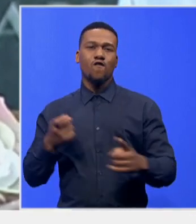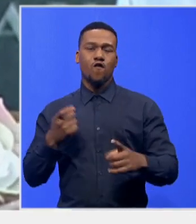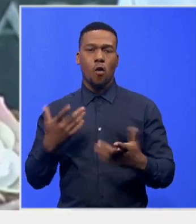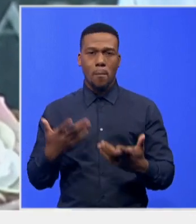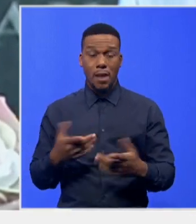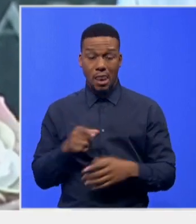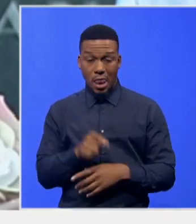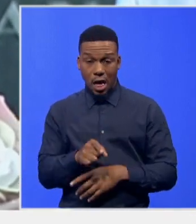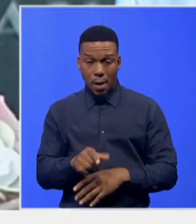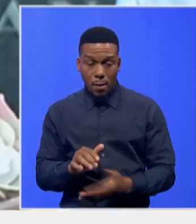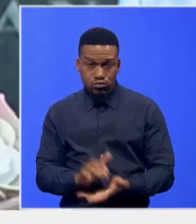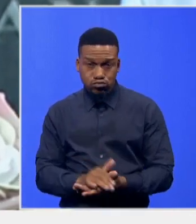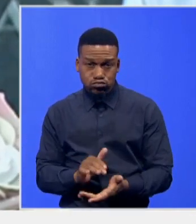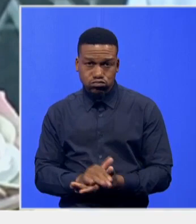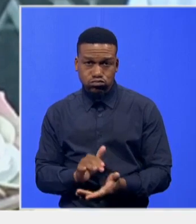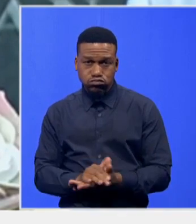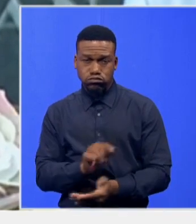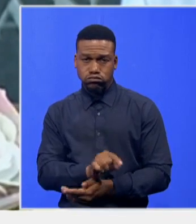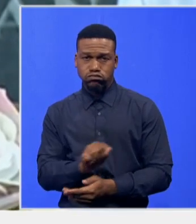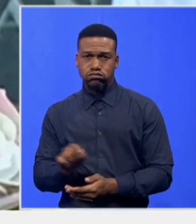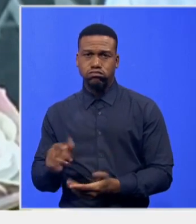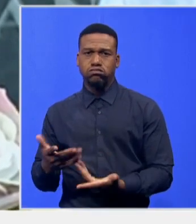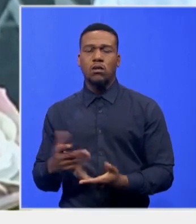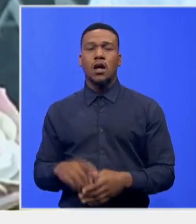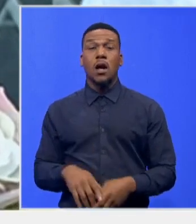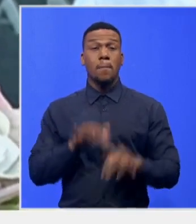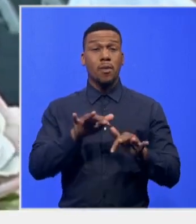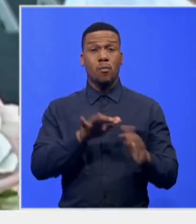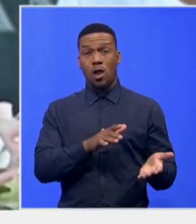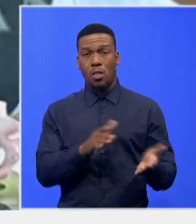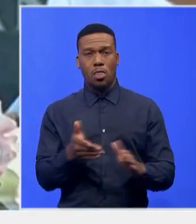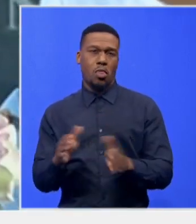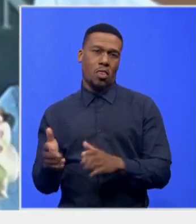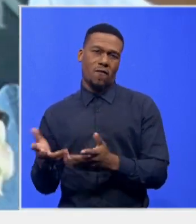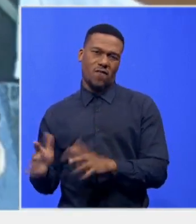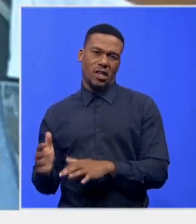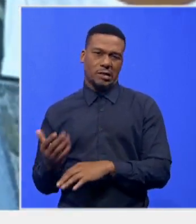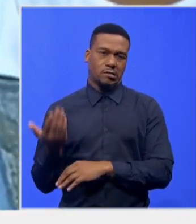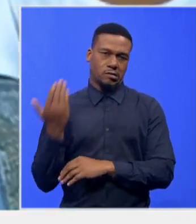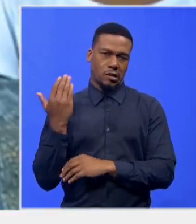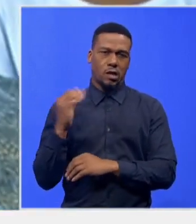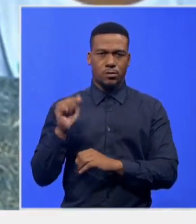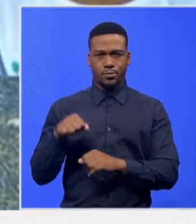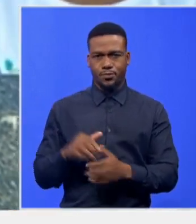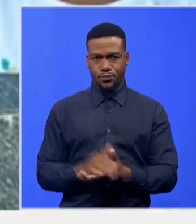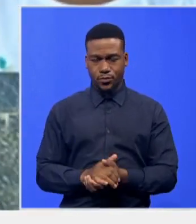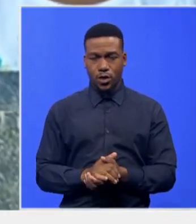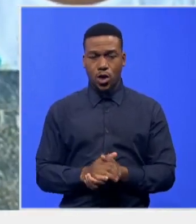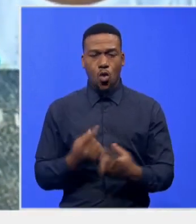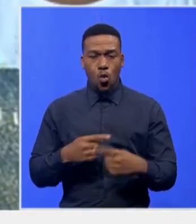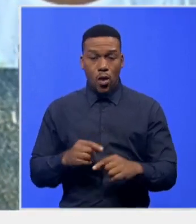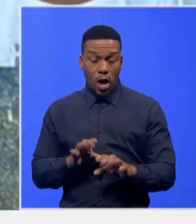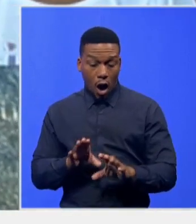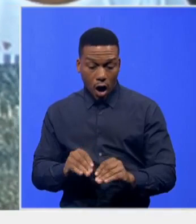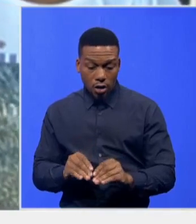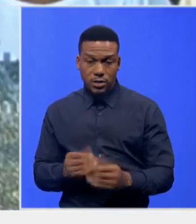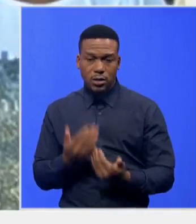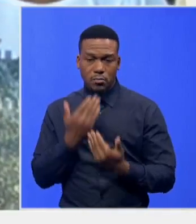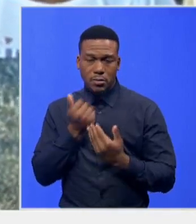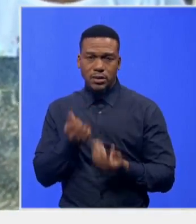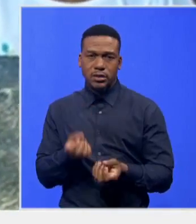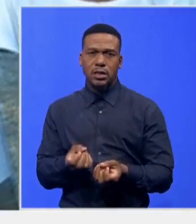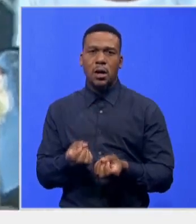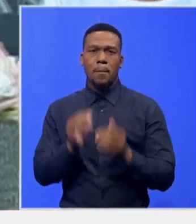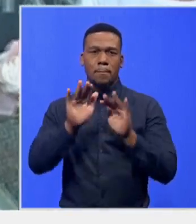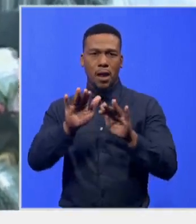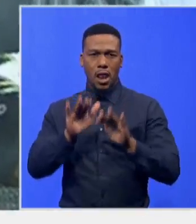we call them ancestors now because they're no longer with us, asking for blessings from them,